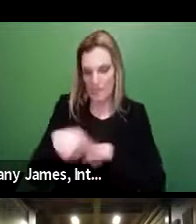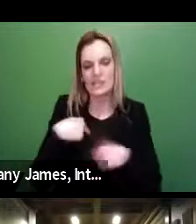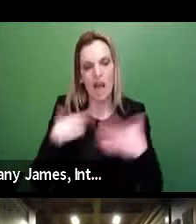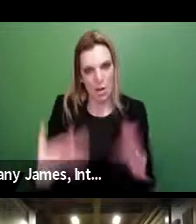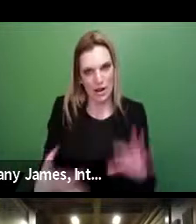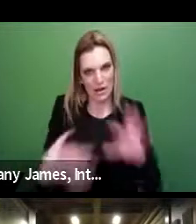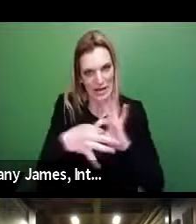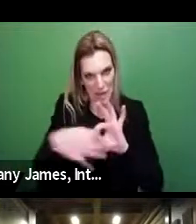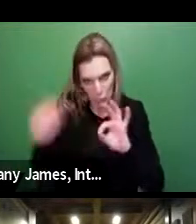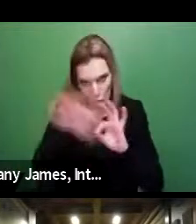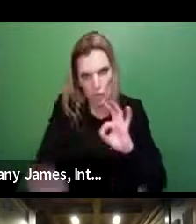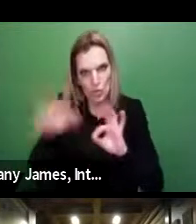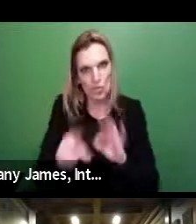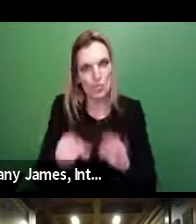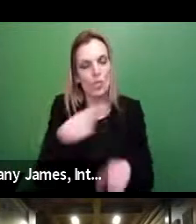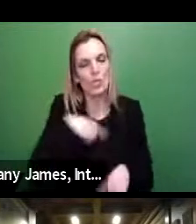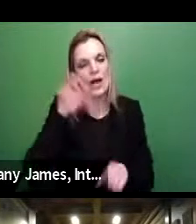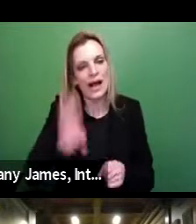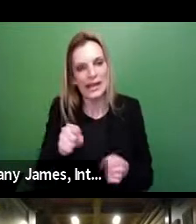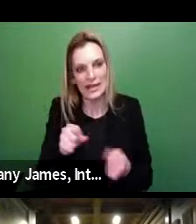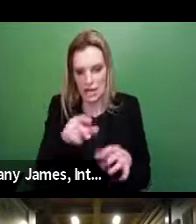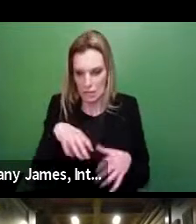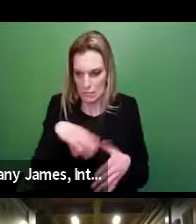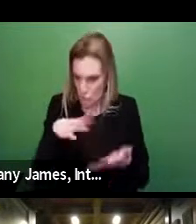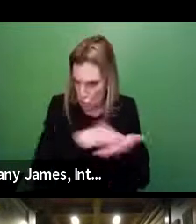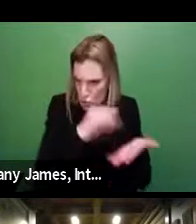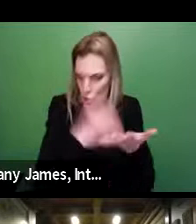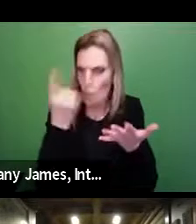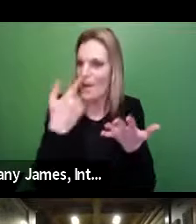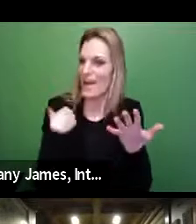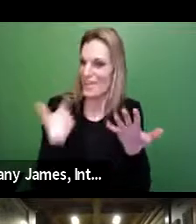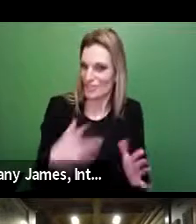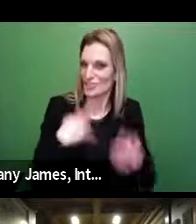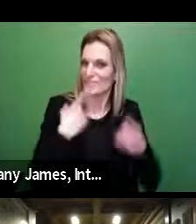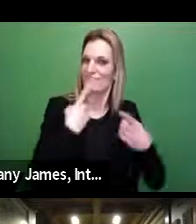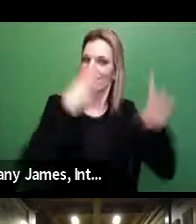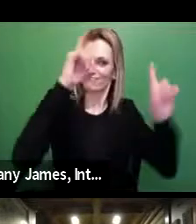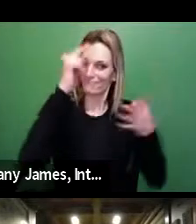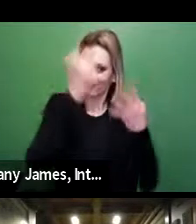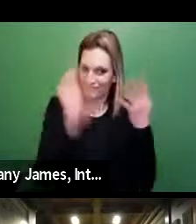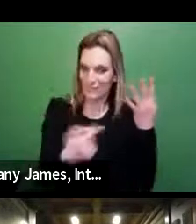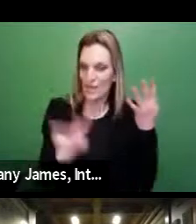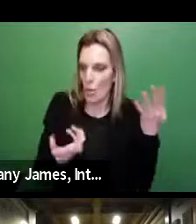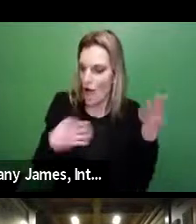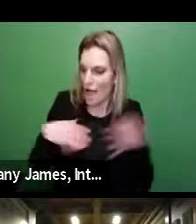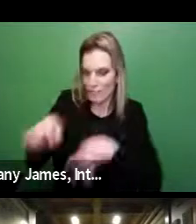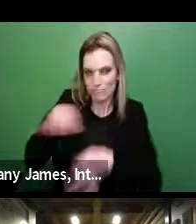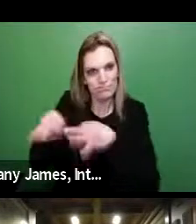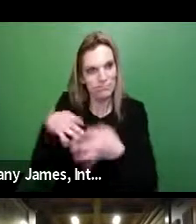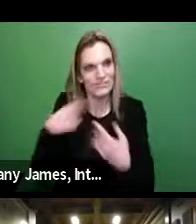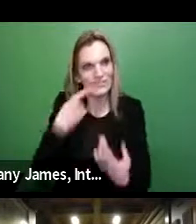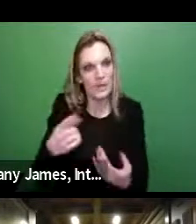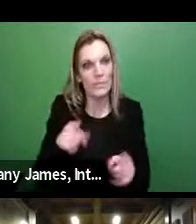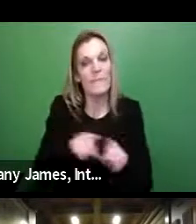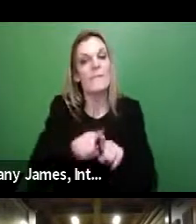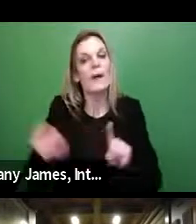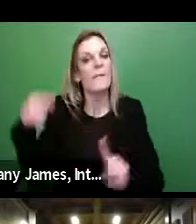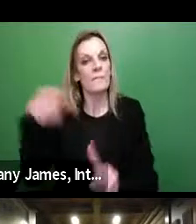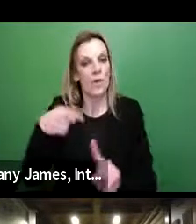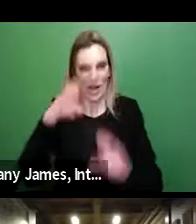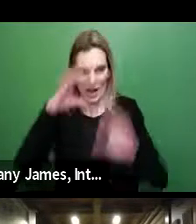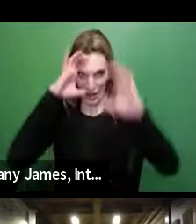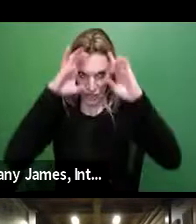make sure that some lessons learned, small successes, but all pointing towards the clear path that with education, you